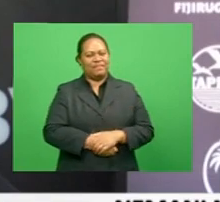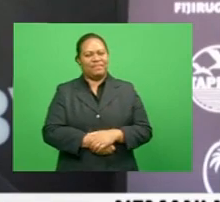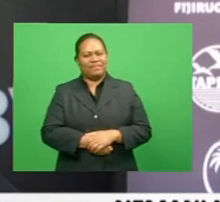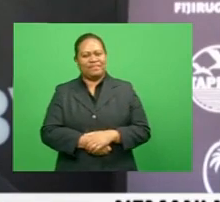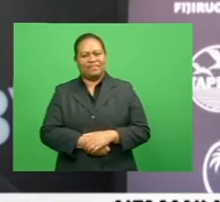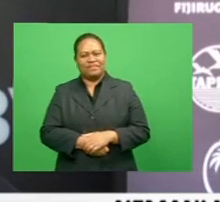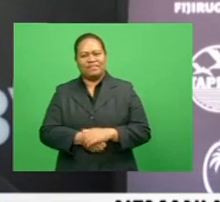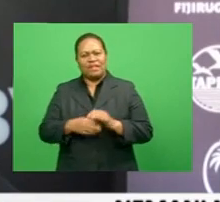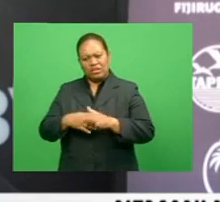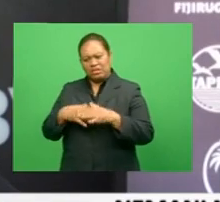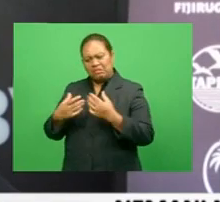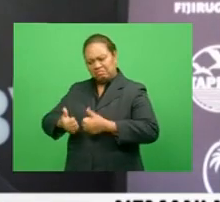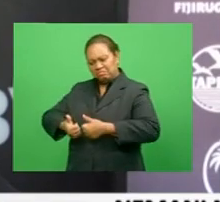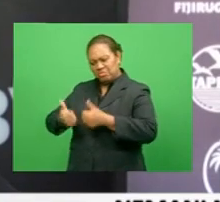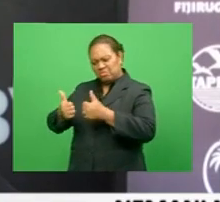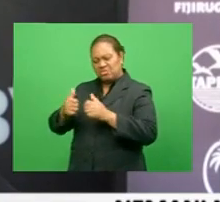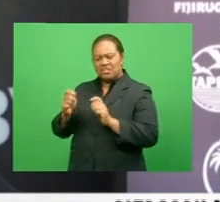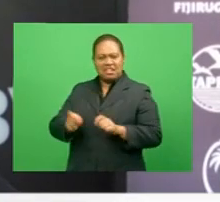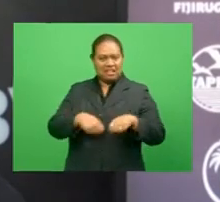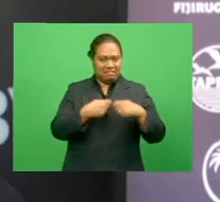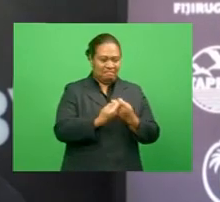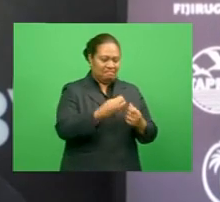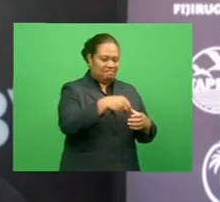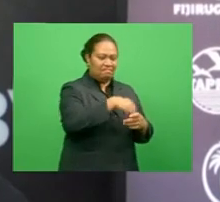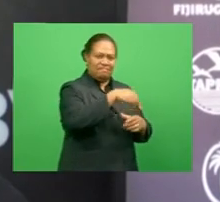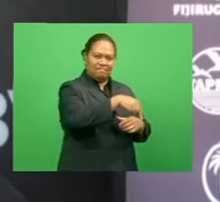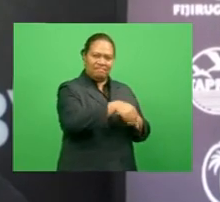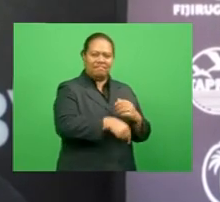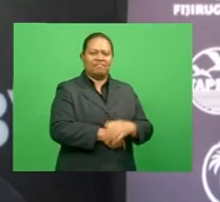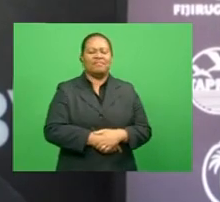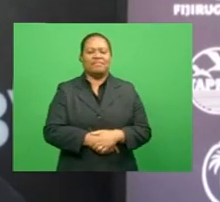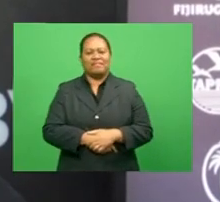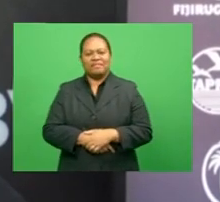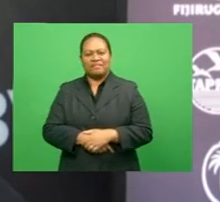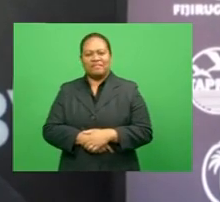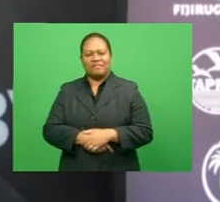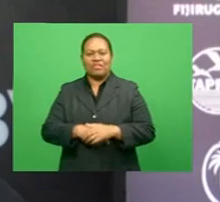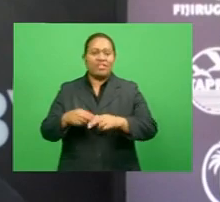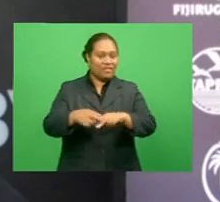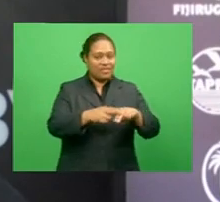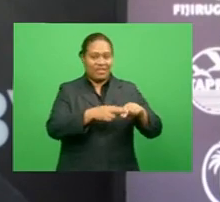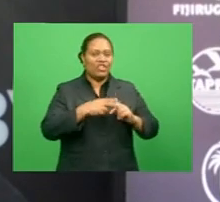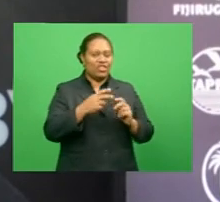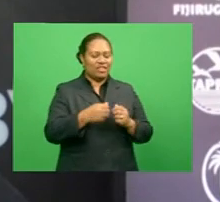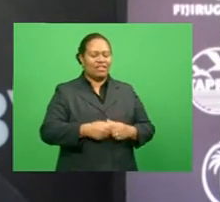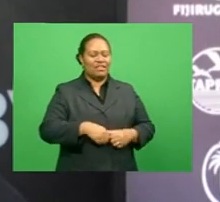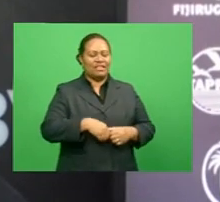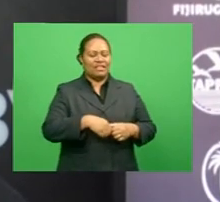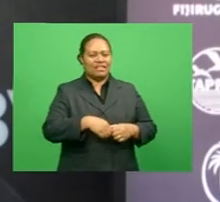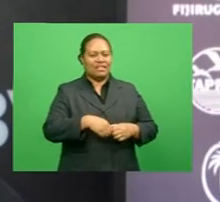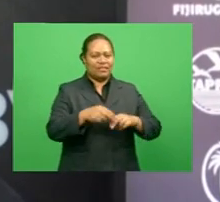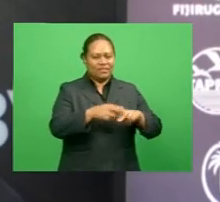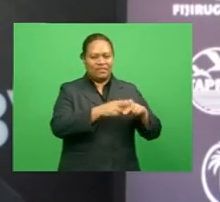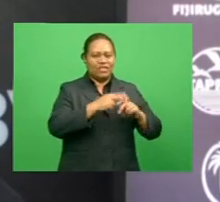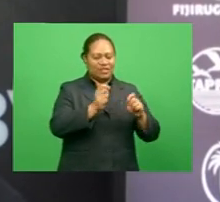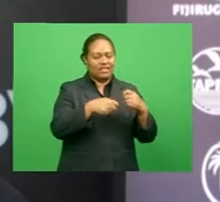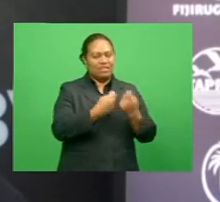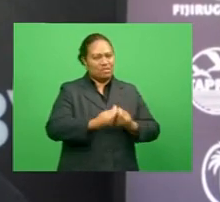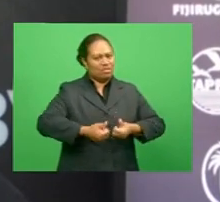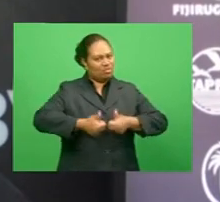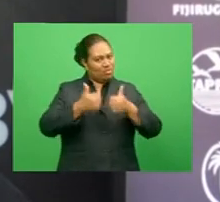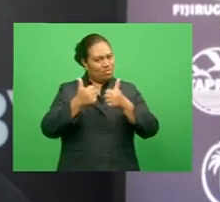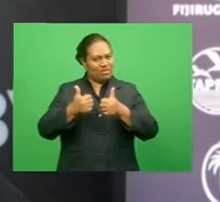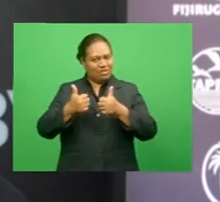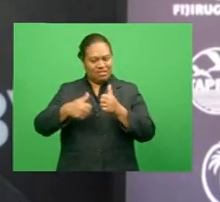in the squad to do that. Obviously, these young kids coming through, to be